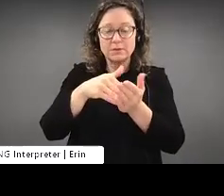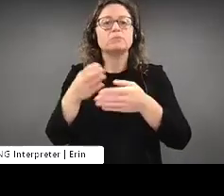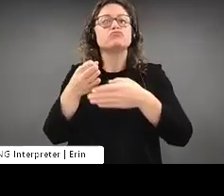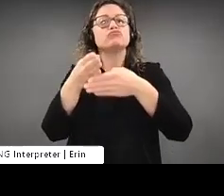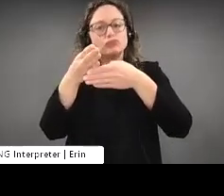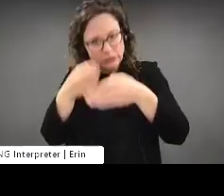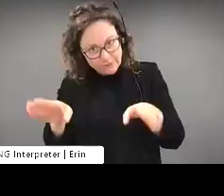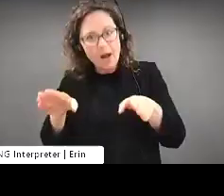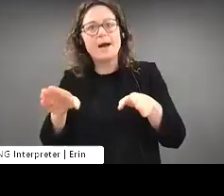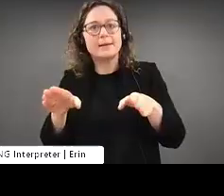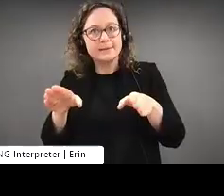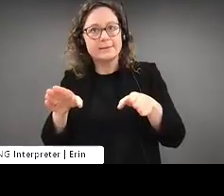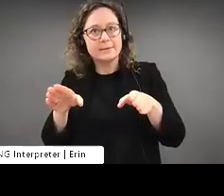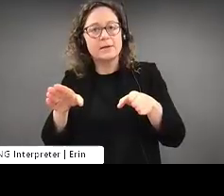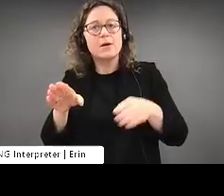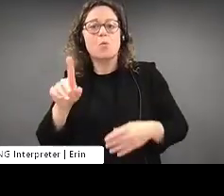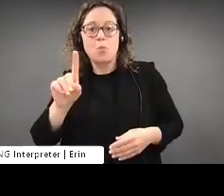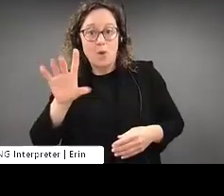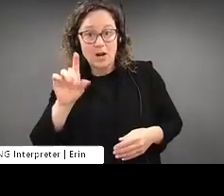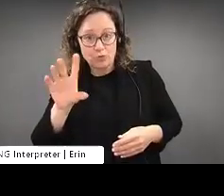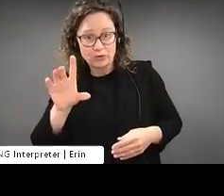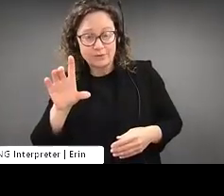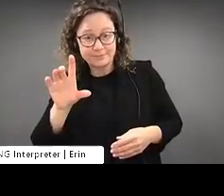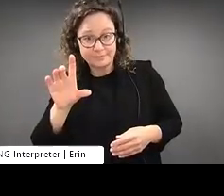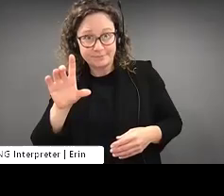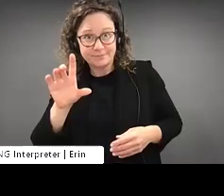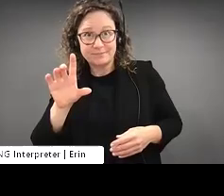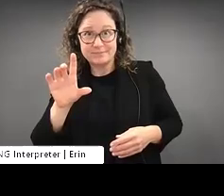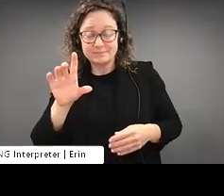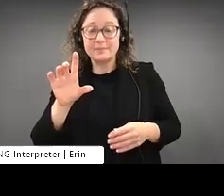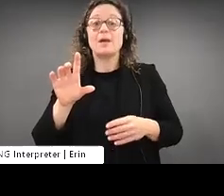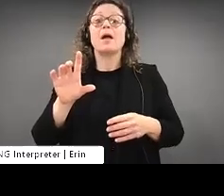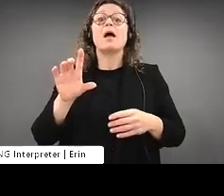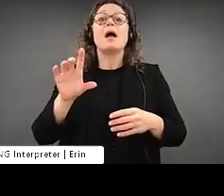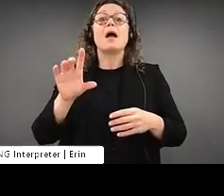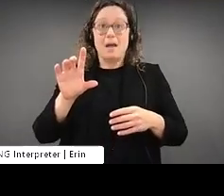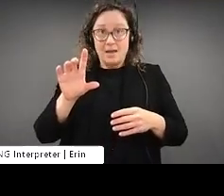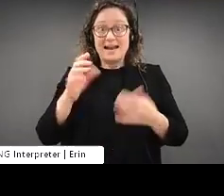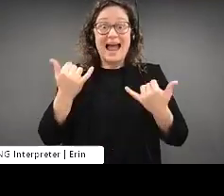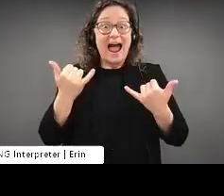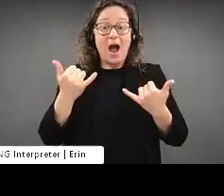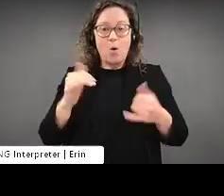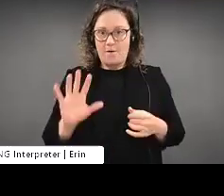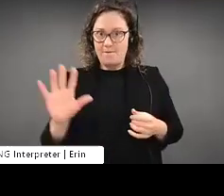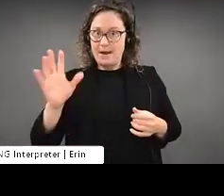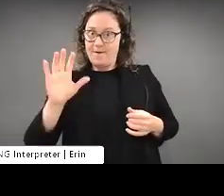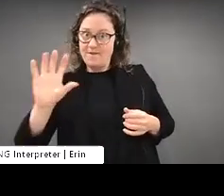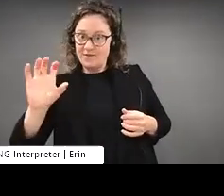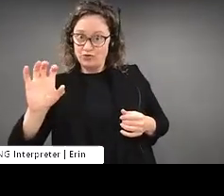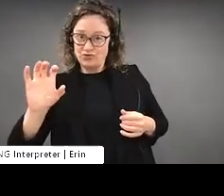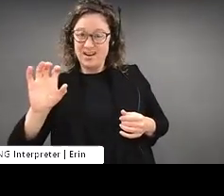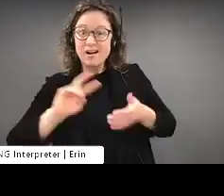store and the cost of the loan is 500%, you'll pay $500 in fees.